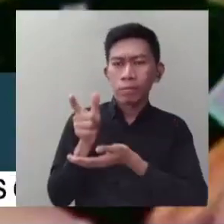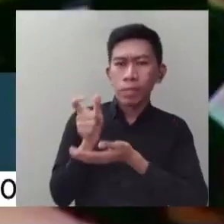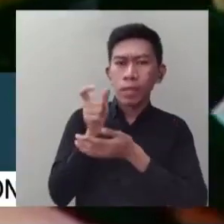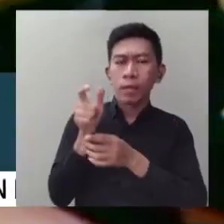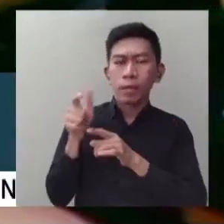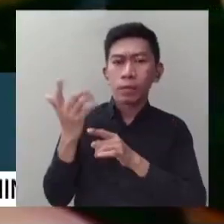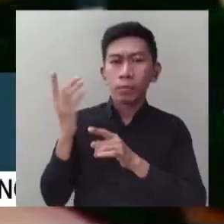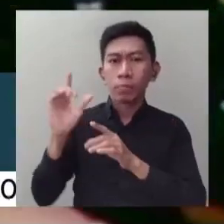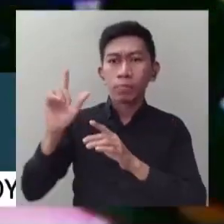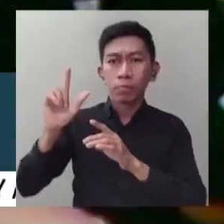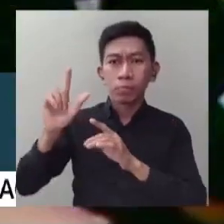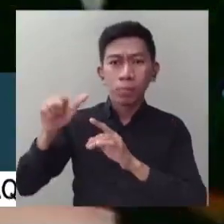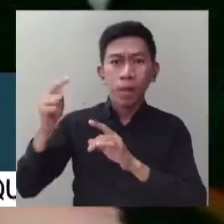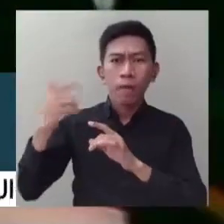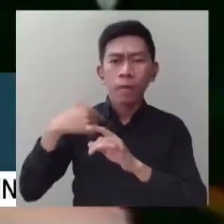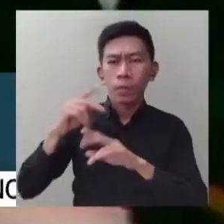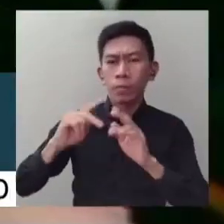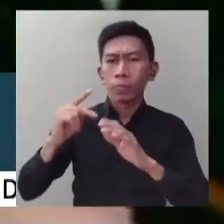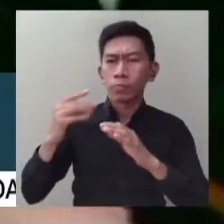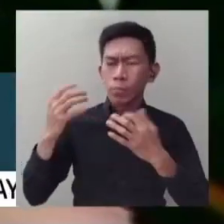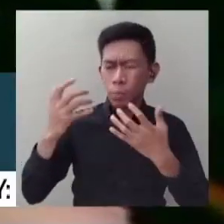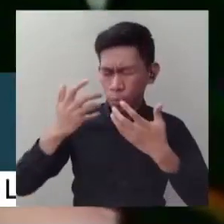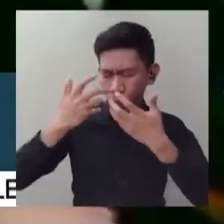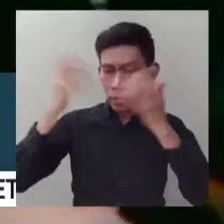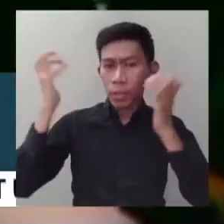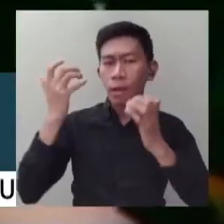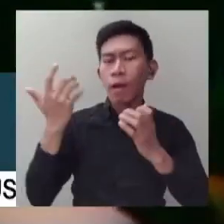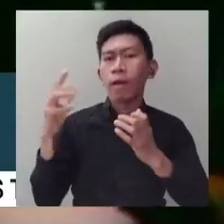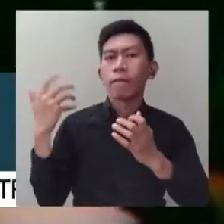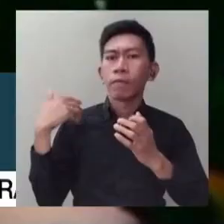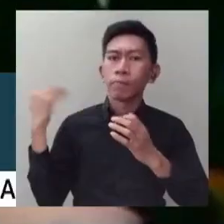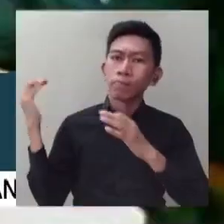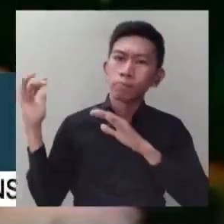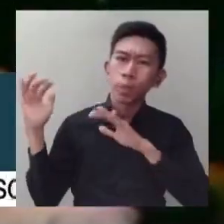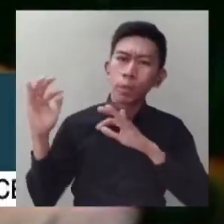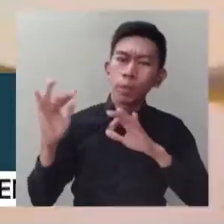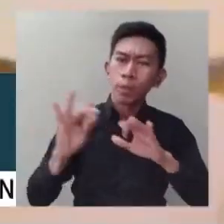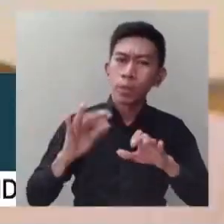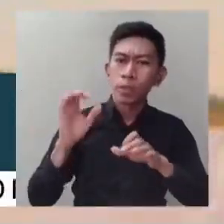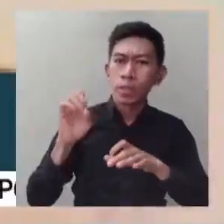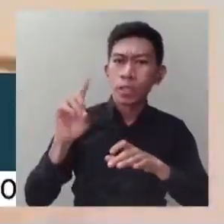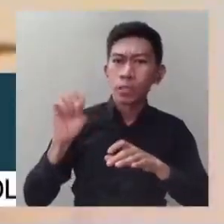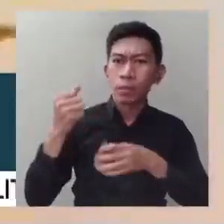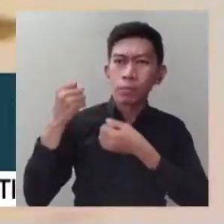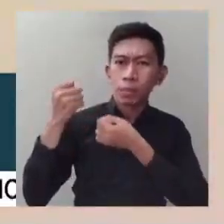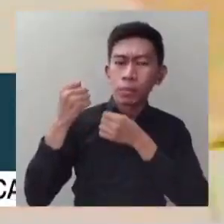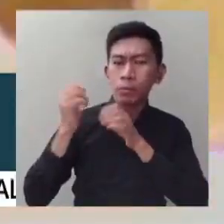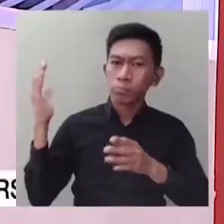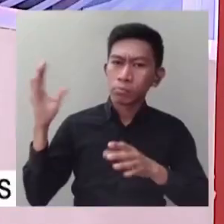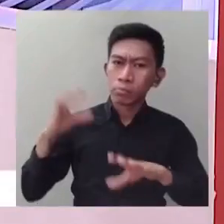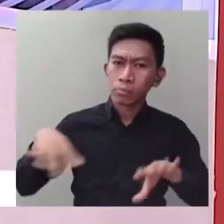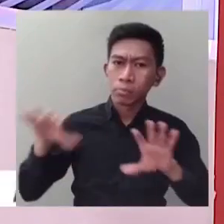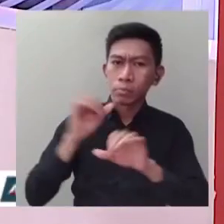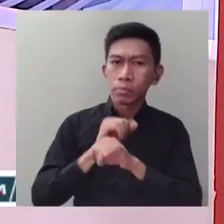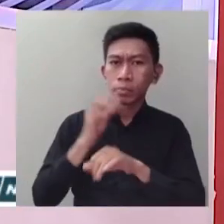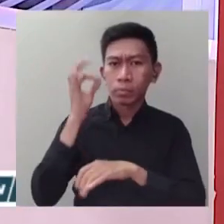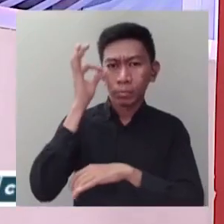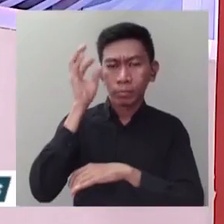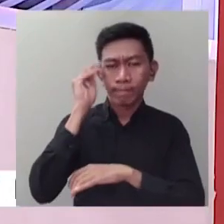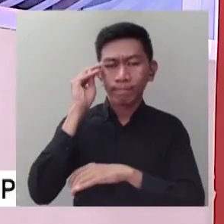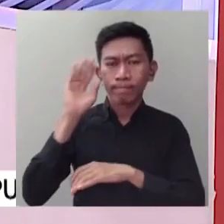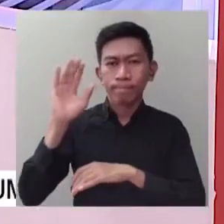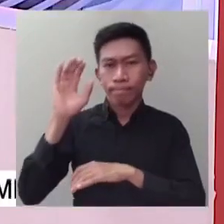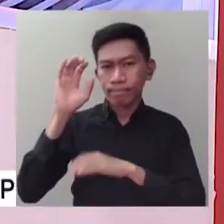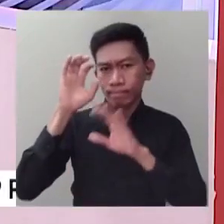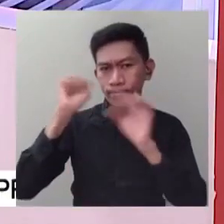outrage, which led to the EDSA revolution, ending the two-decade rule of Marcos Sr. Well, bad news for